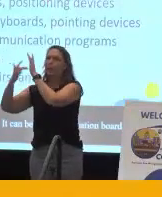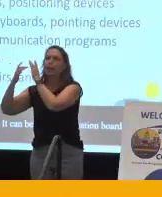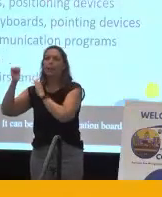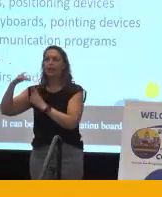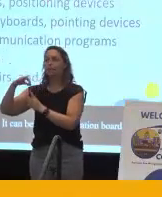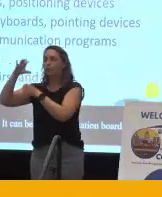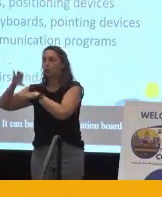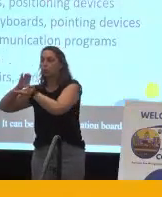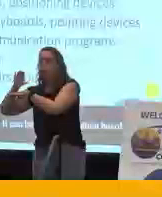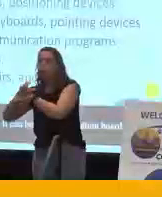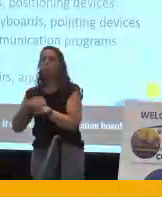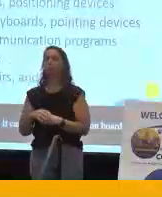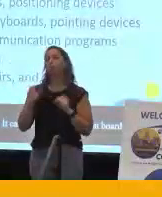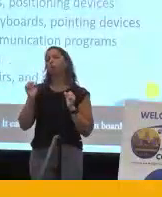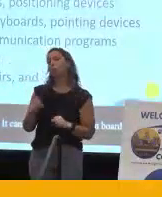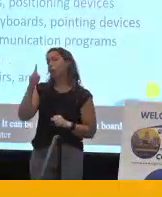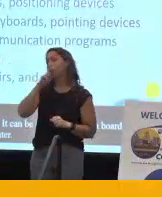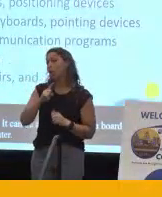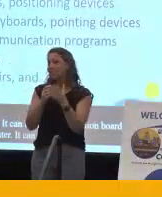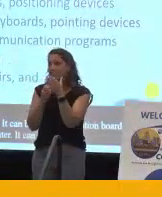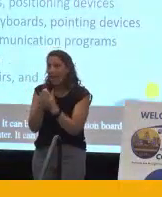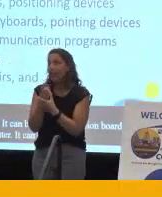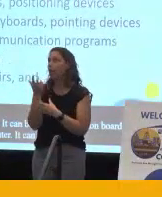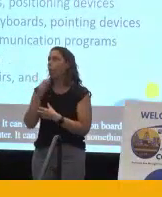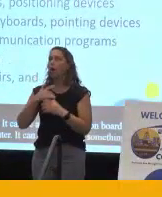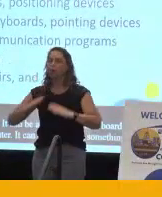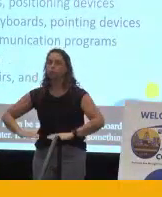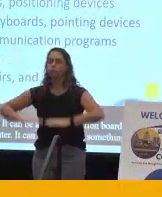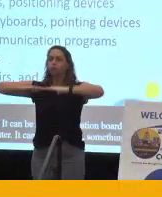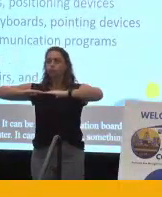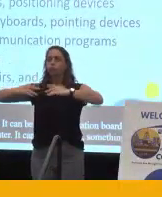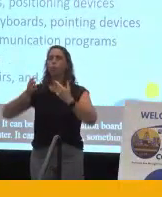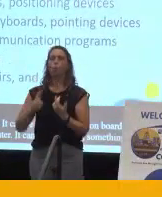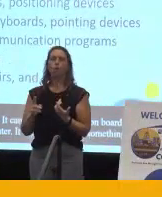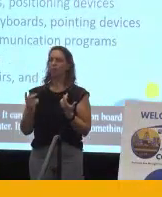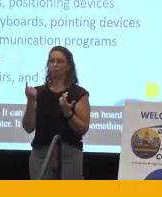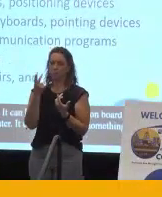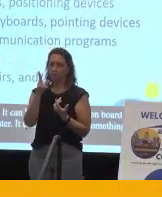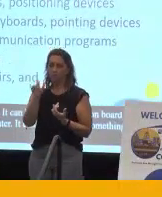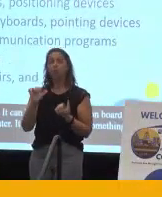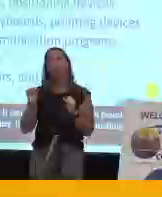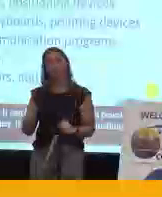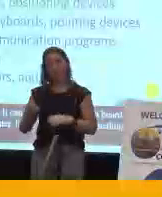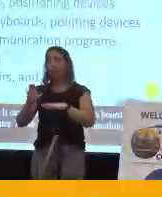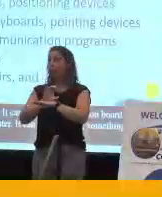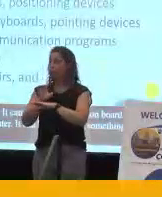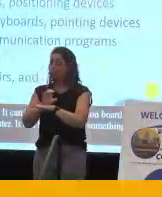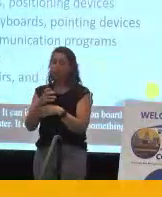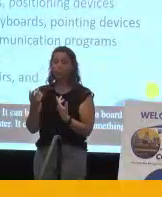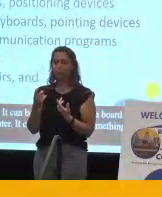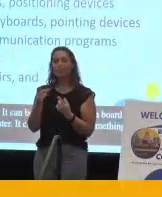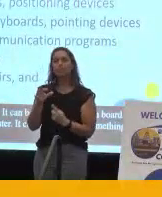hardware, something like a prosthetic or a mounting system or a positioning device. It can be computer hardware, special